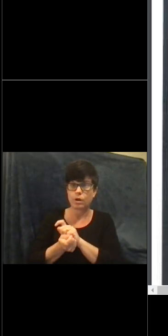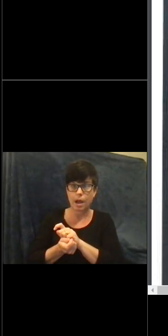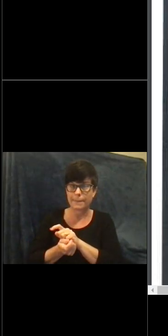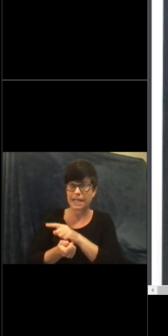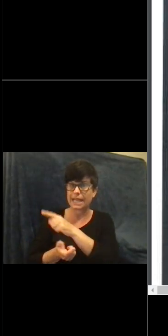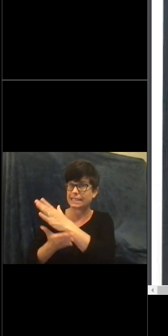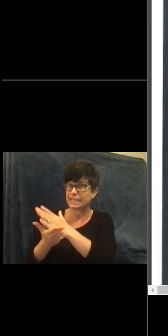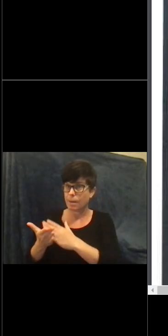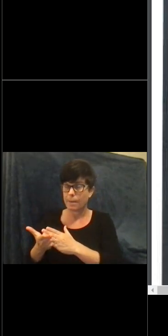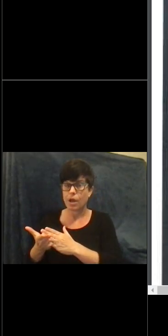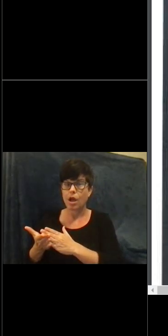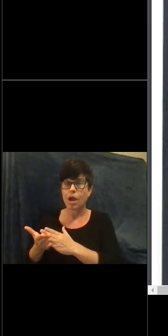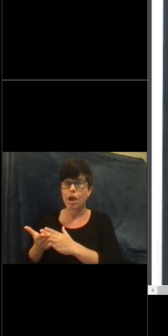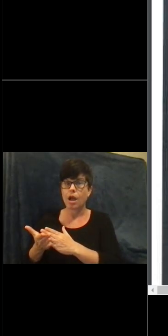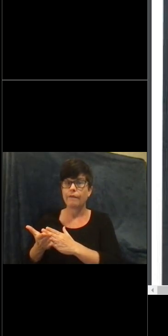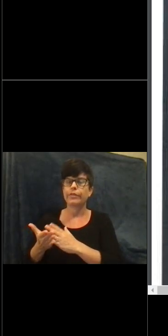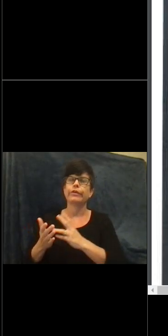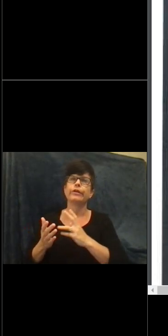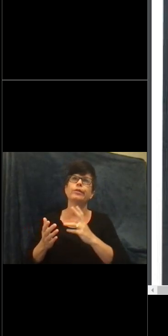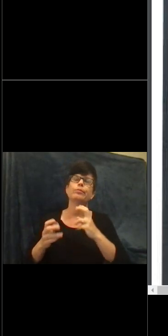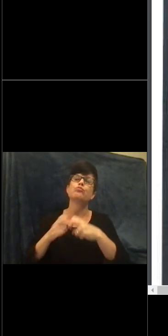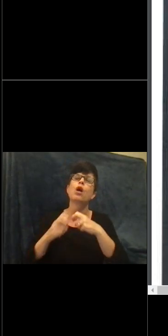of the sins of the past.